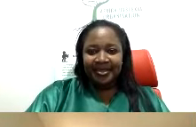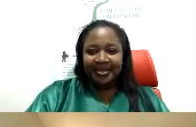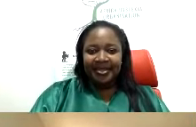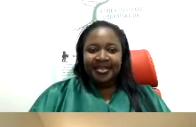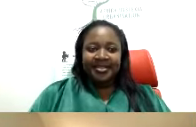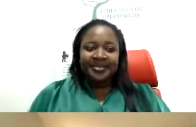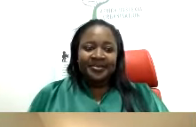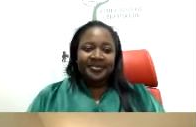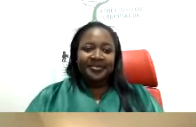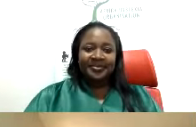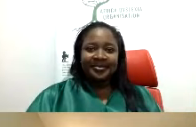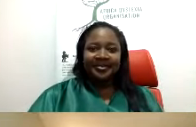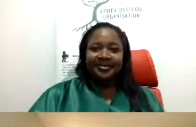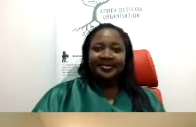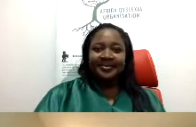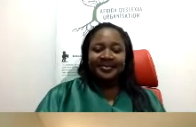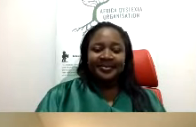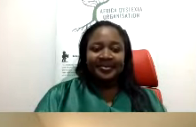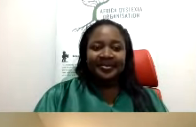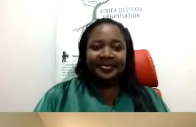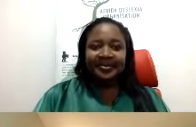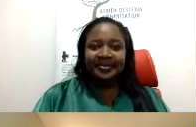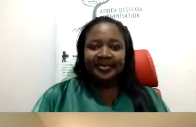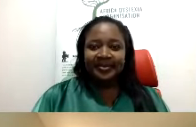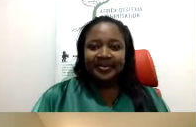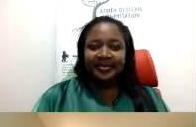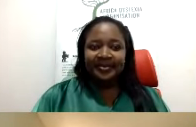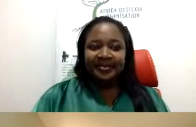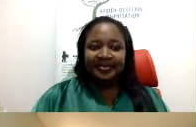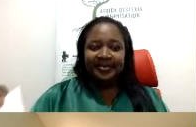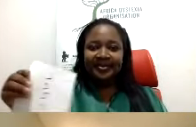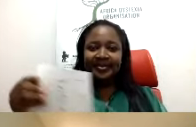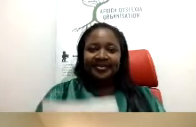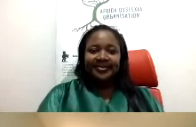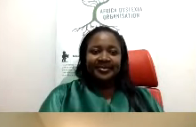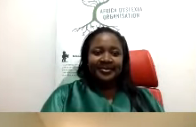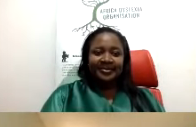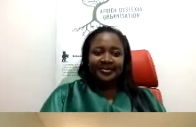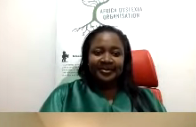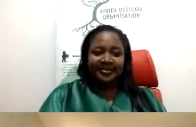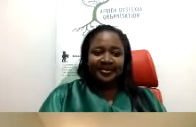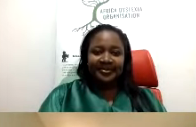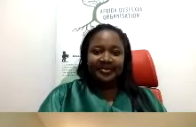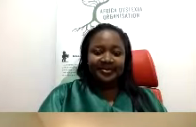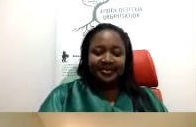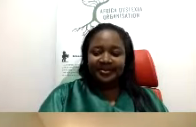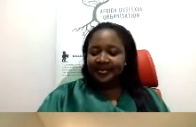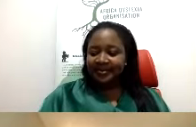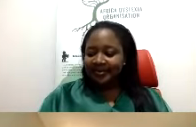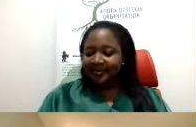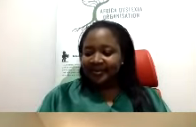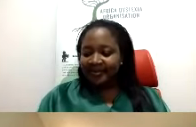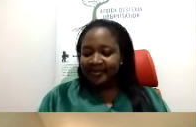I have a lot of memories from when I was a child. One that's always stuck out to me, though, was when I was about 10 years old and I was in